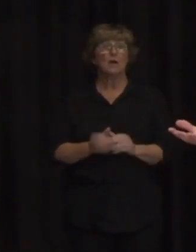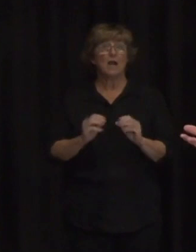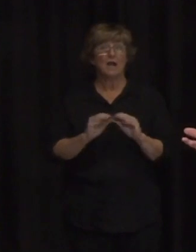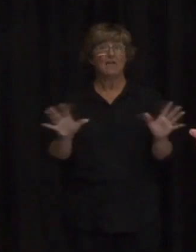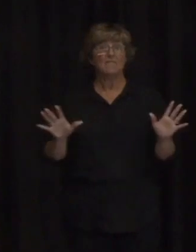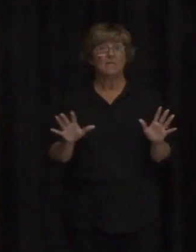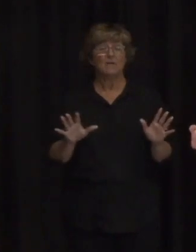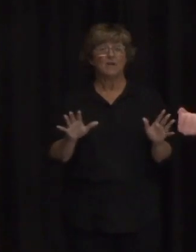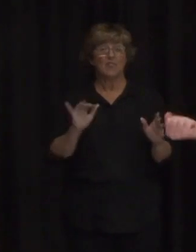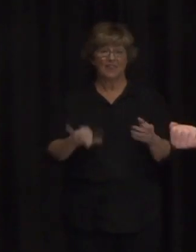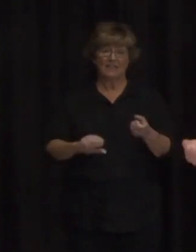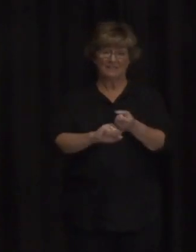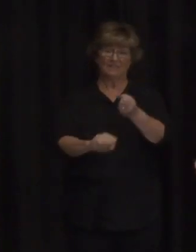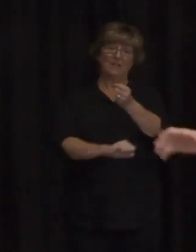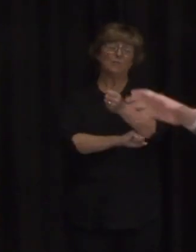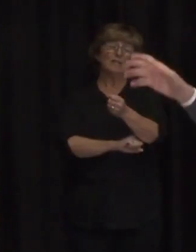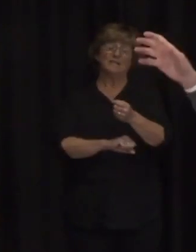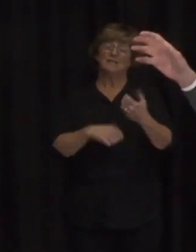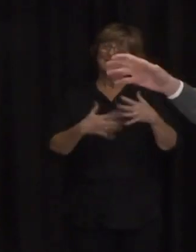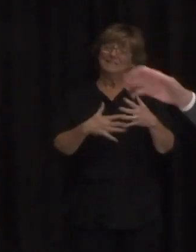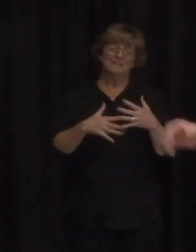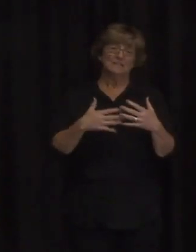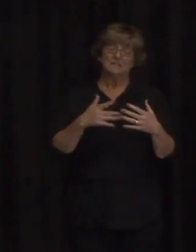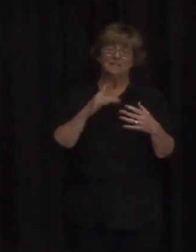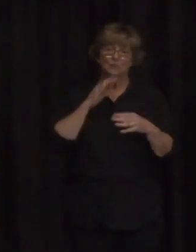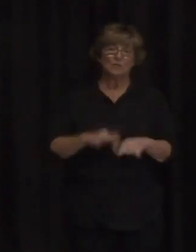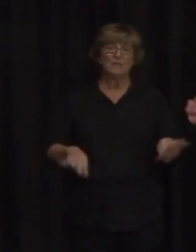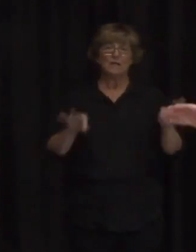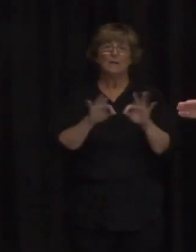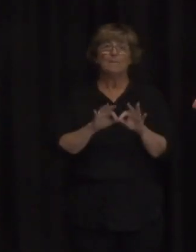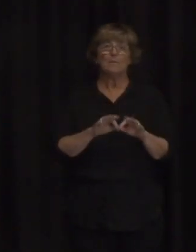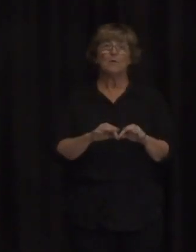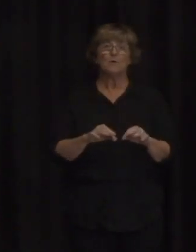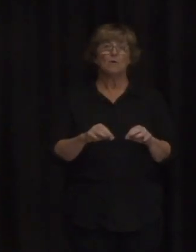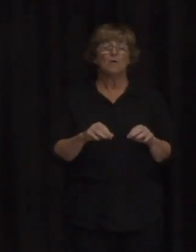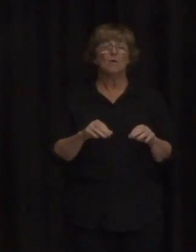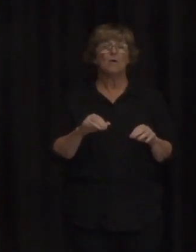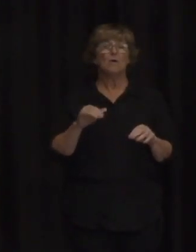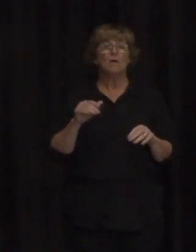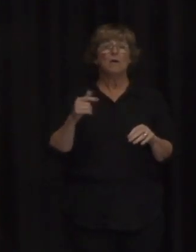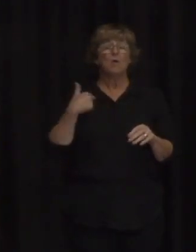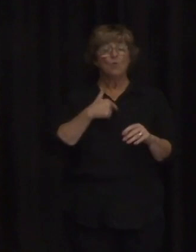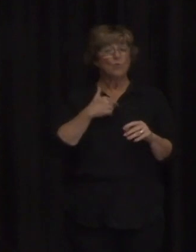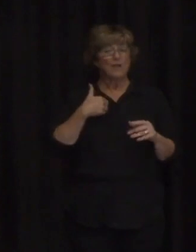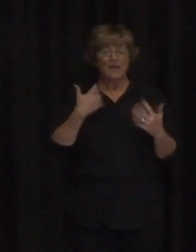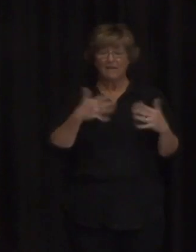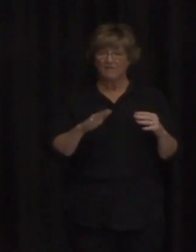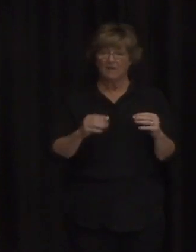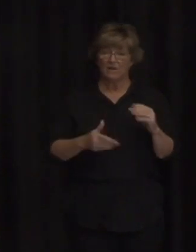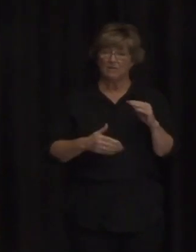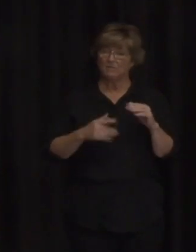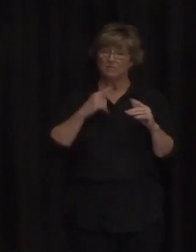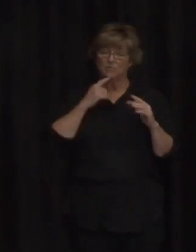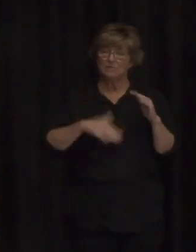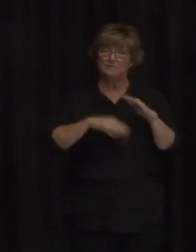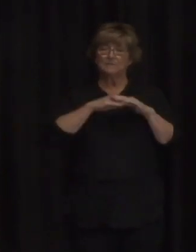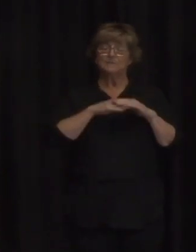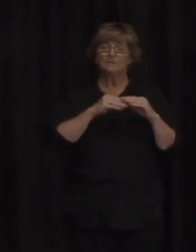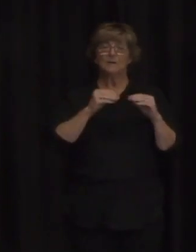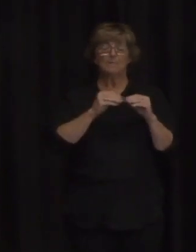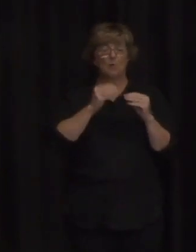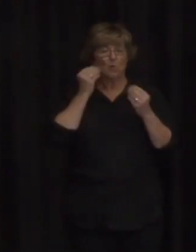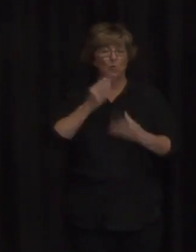that's foundational in this legislation. The Speaker and the pro tem demanded that we had higher accountability thresholds, higher